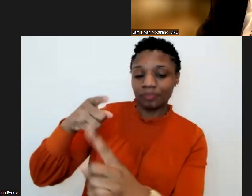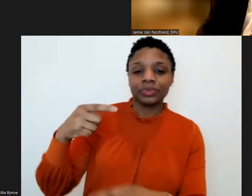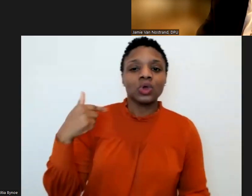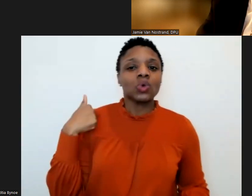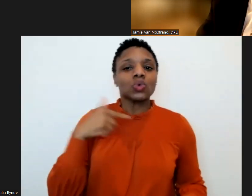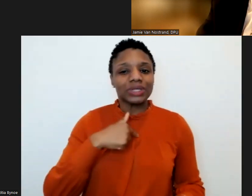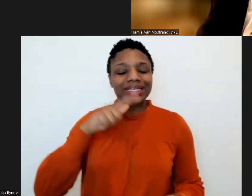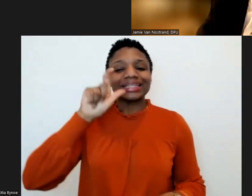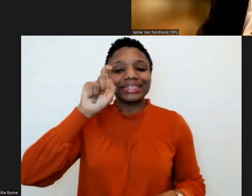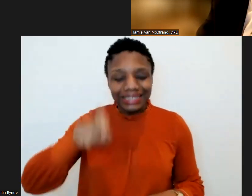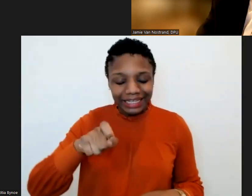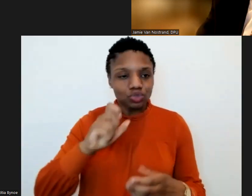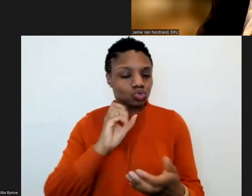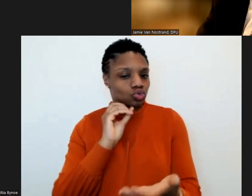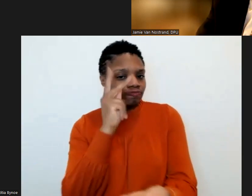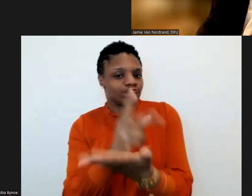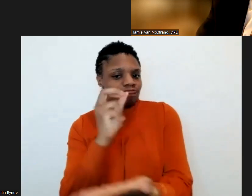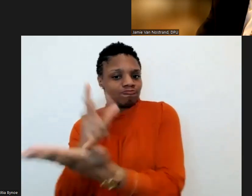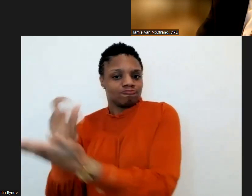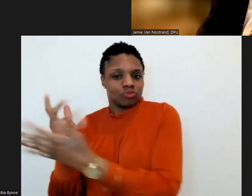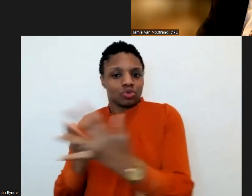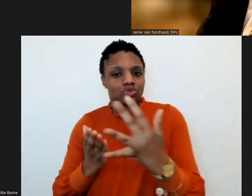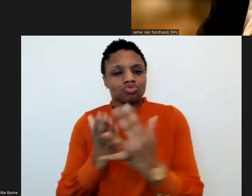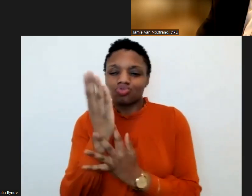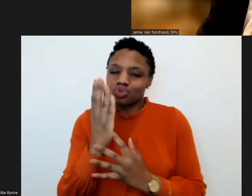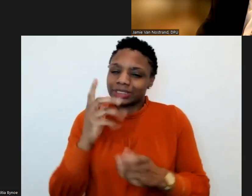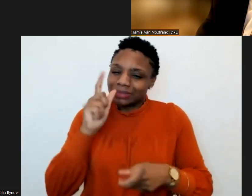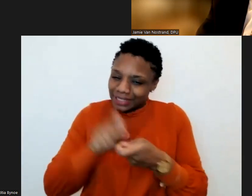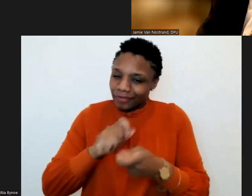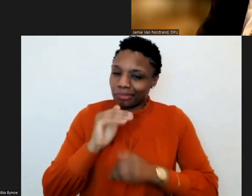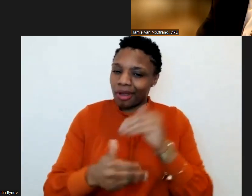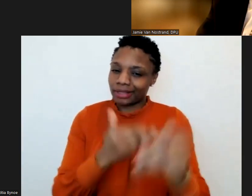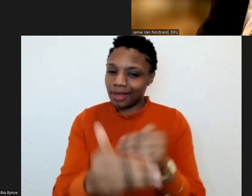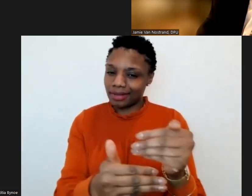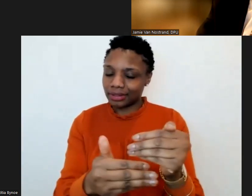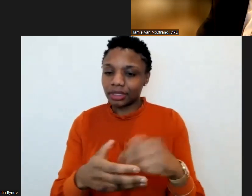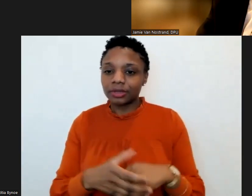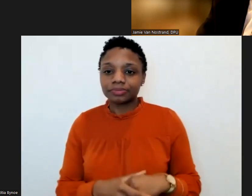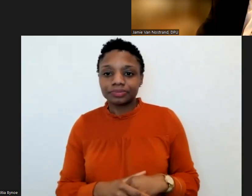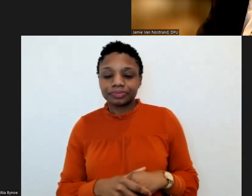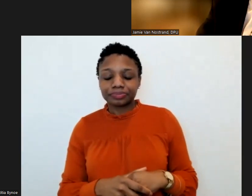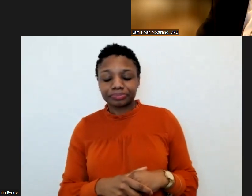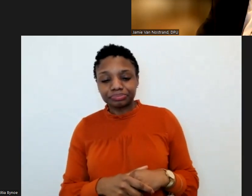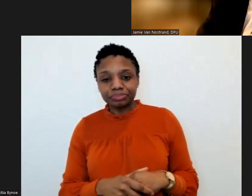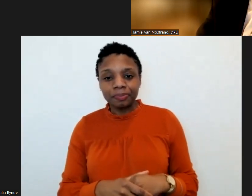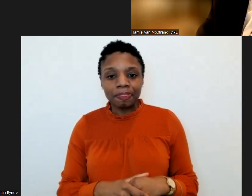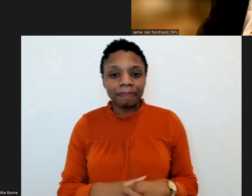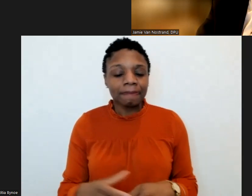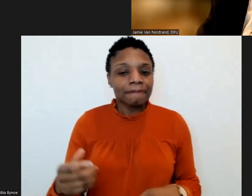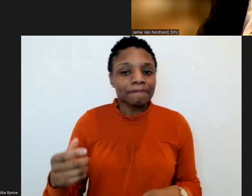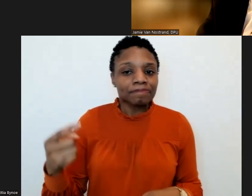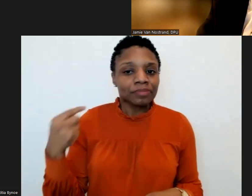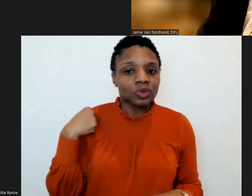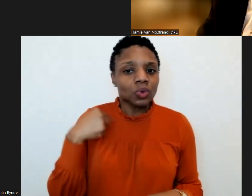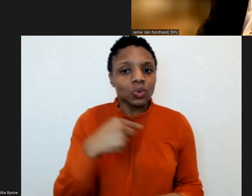individual proceedings. So it's really given that we have these sector